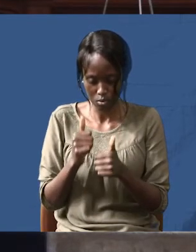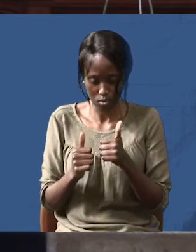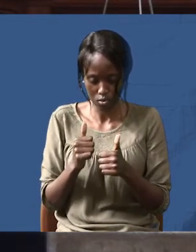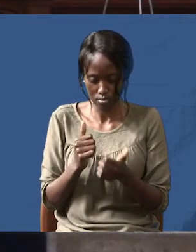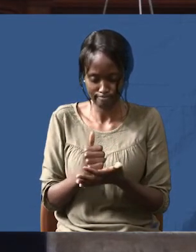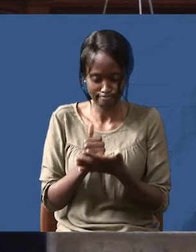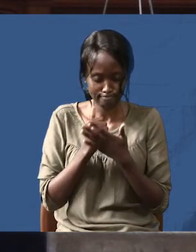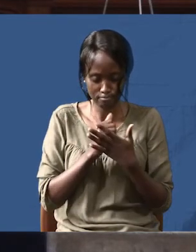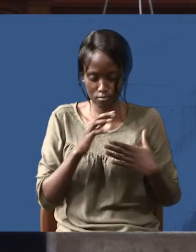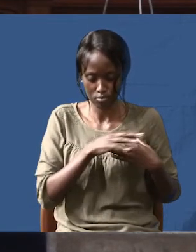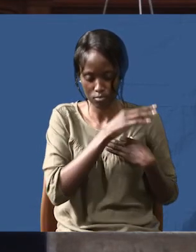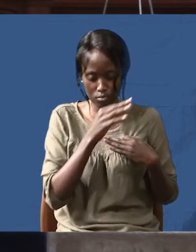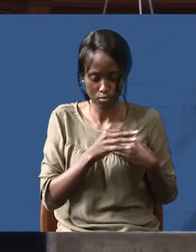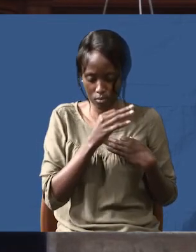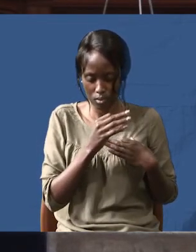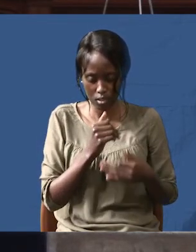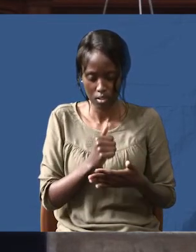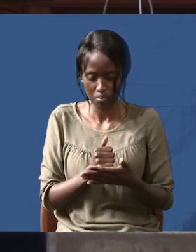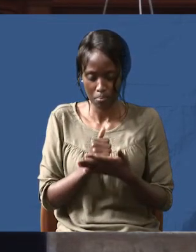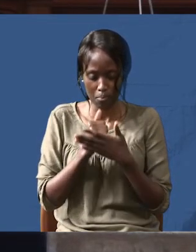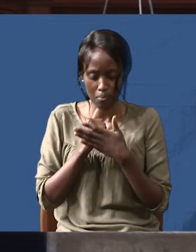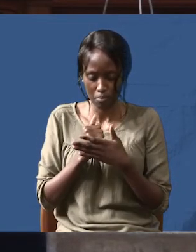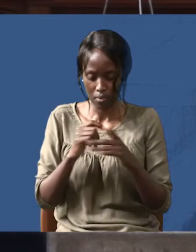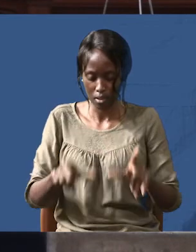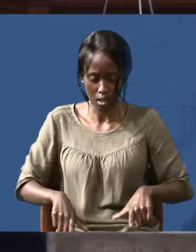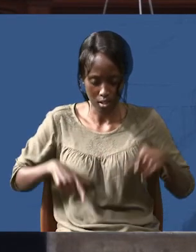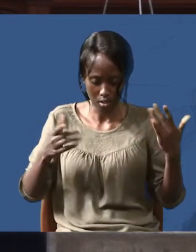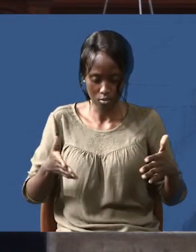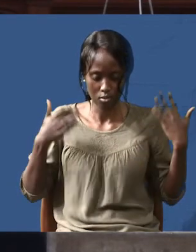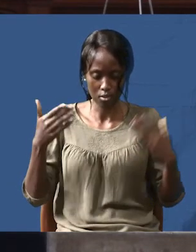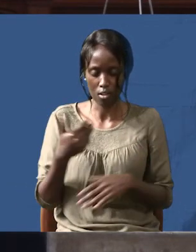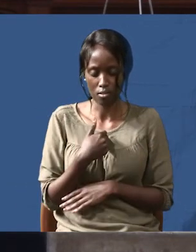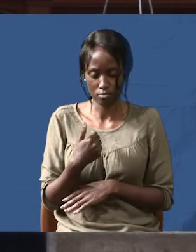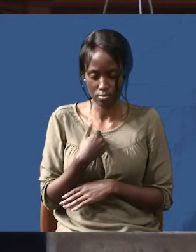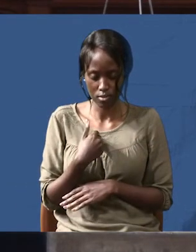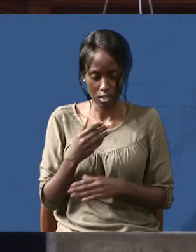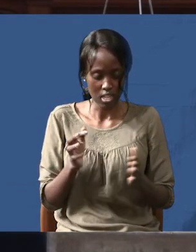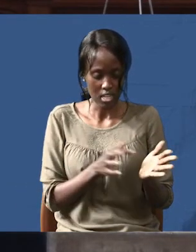news that brings about eternal life.